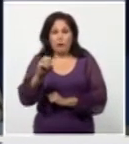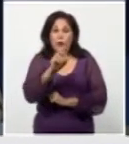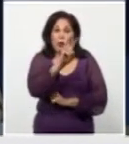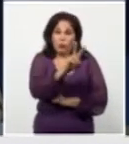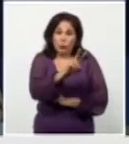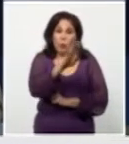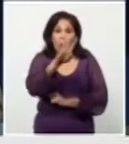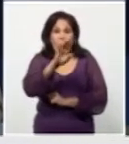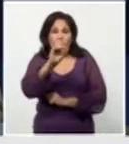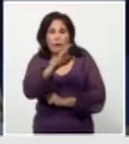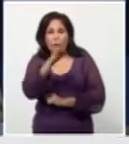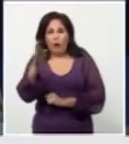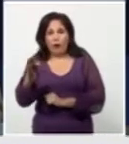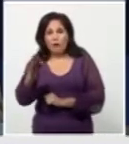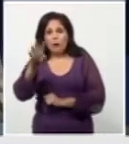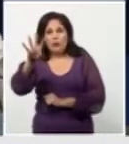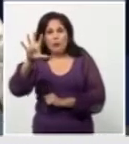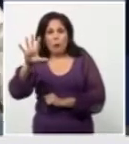group.